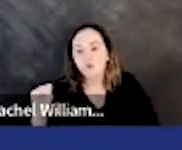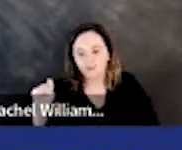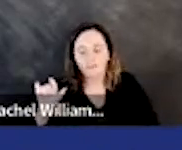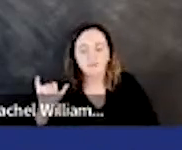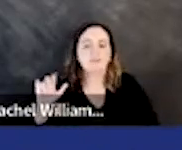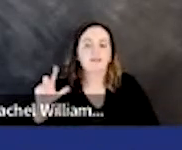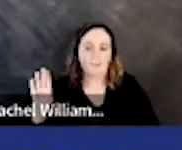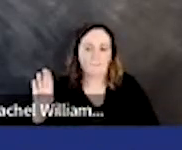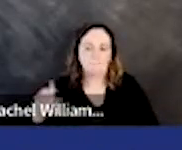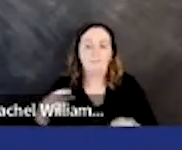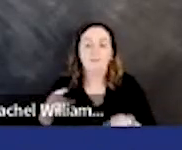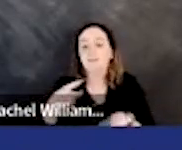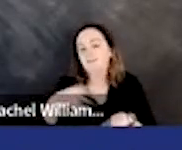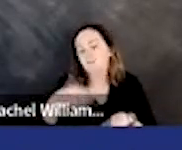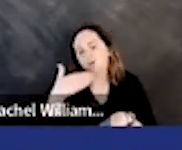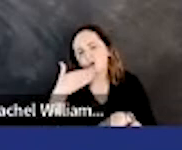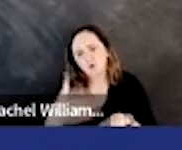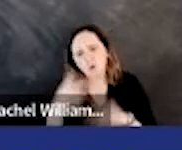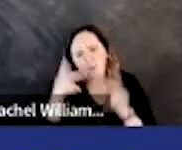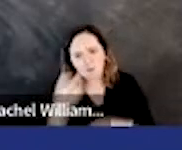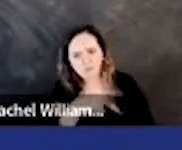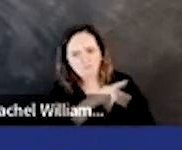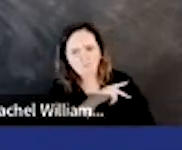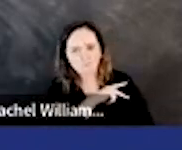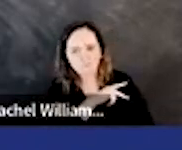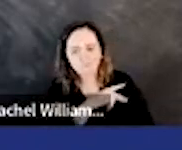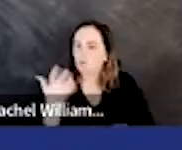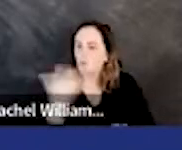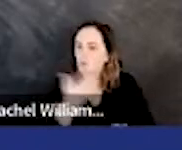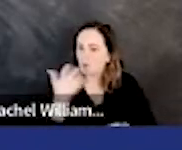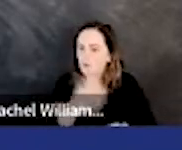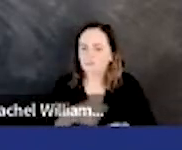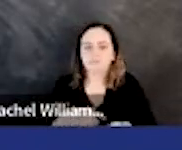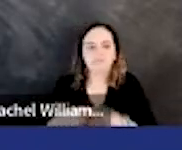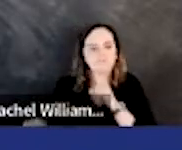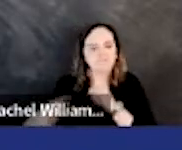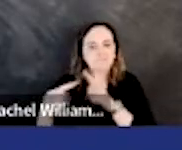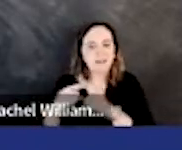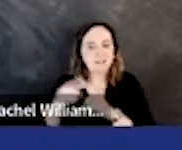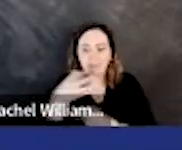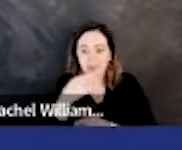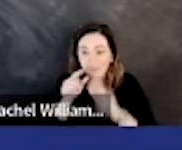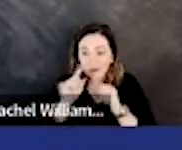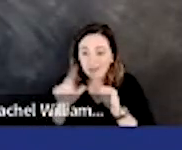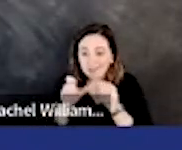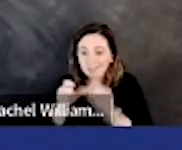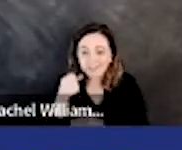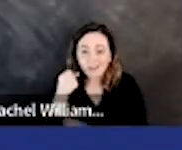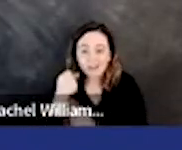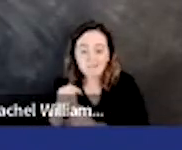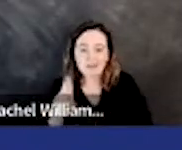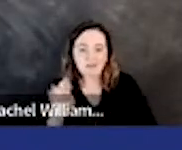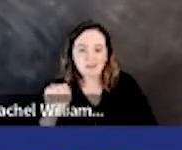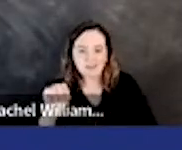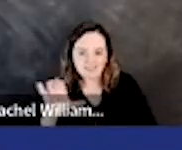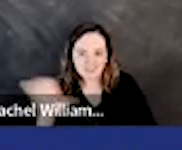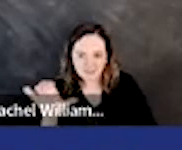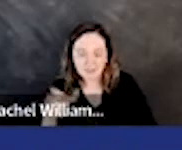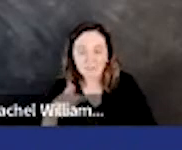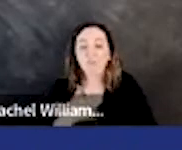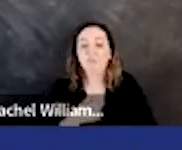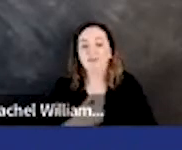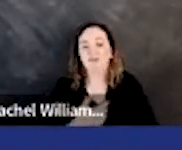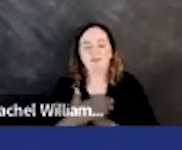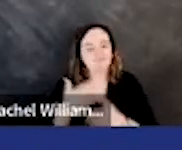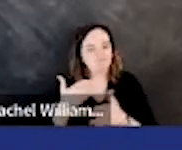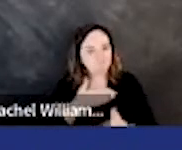and community, and we know that he will make a similar impact at Carolina and beyond. We are humbled to present this year's Morehead Cane